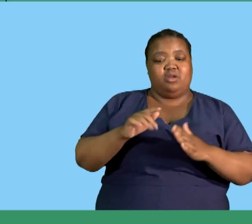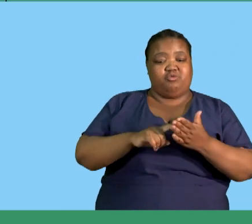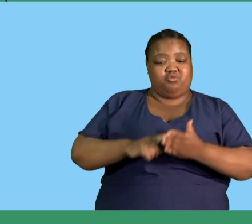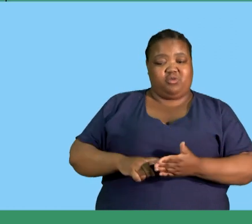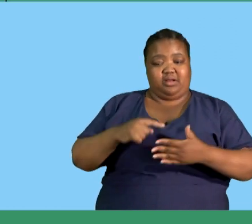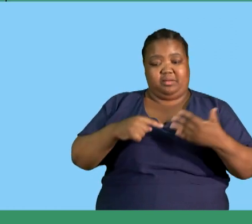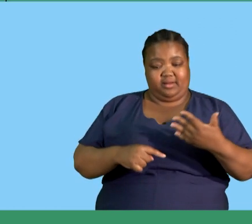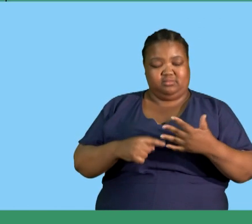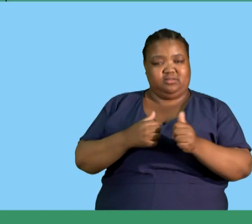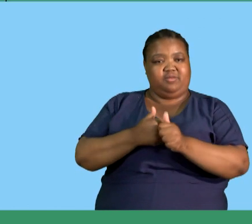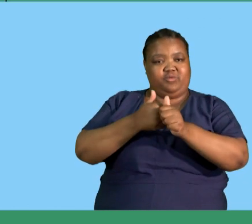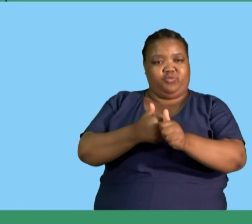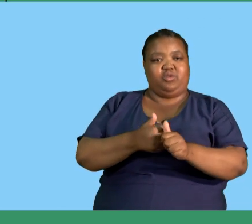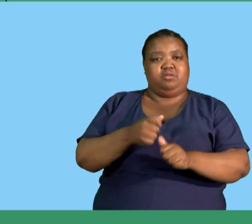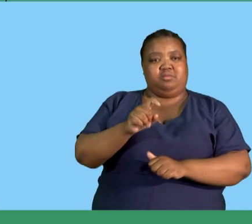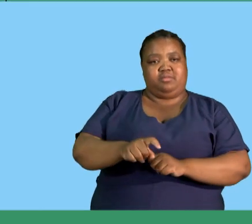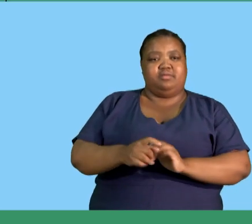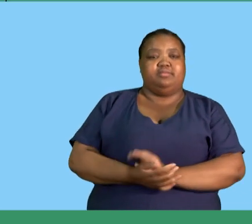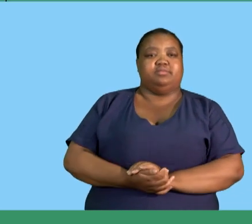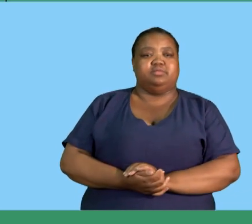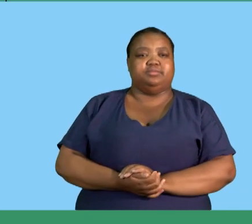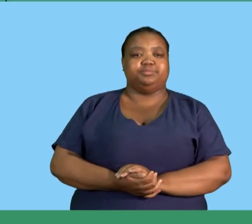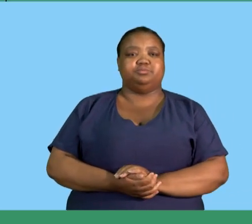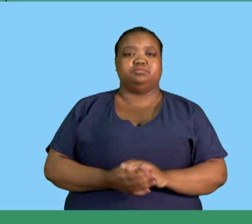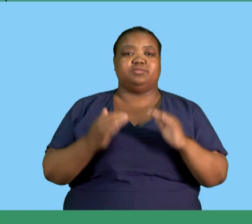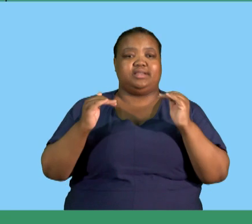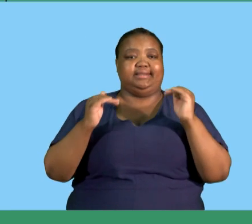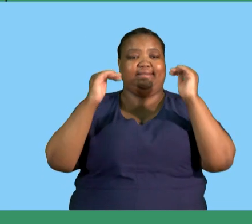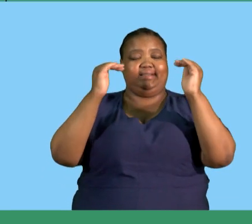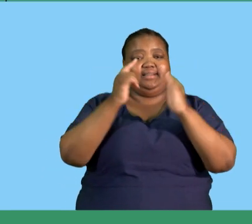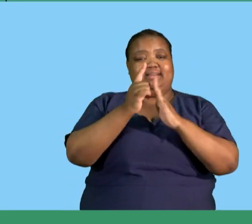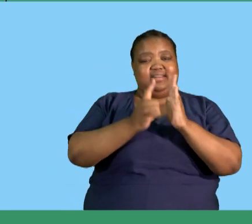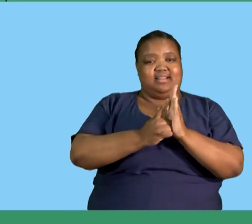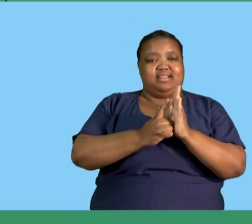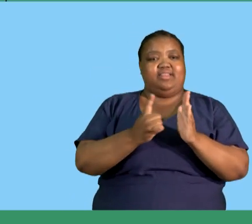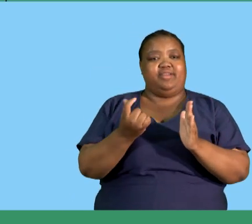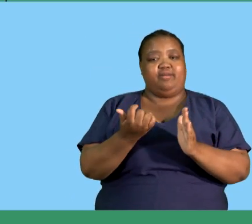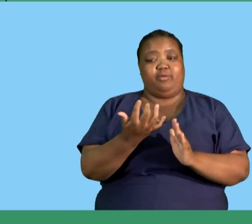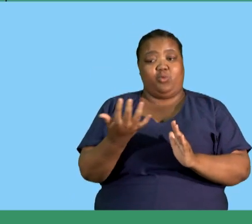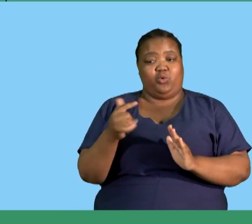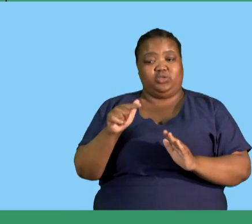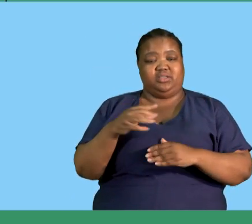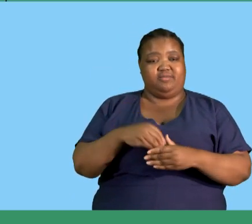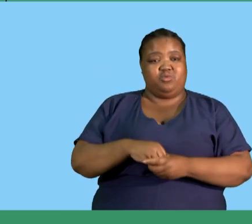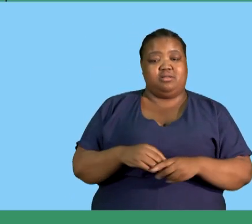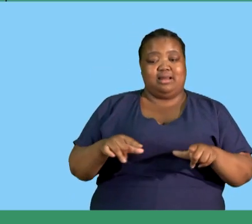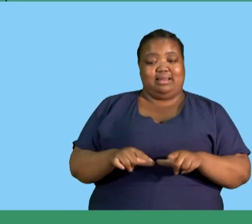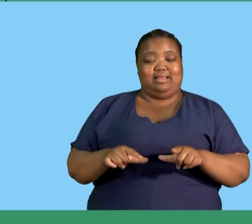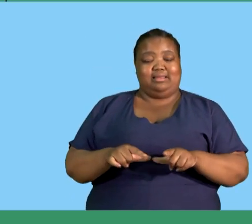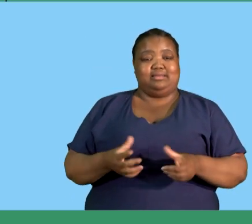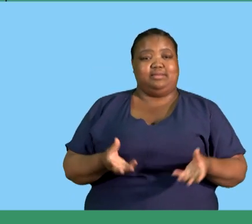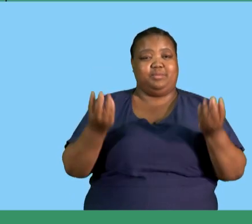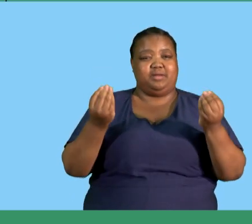the requirements. Another challenge here, high legal costs involved in obtaining a license